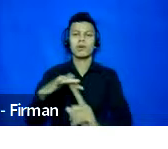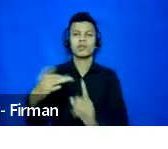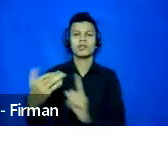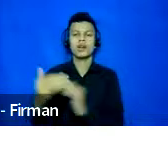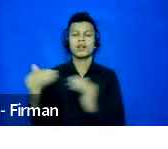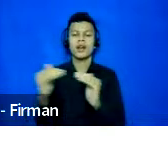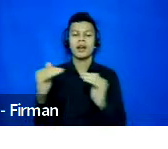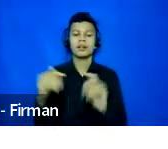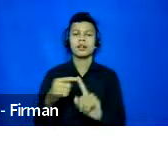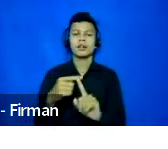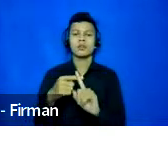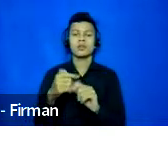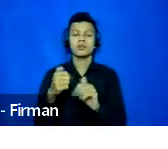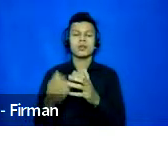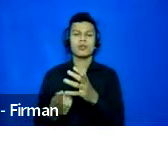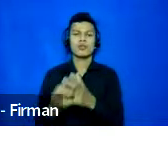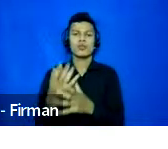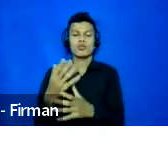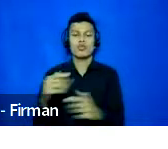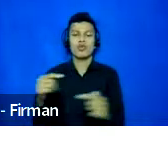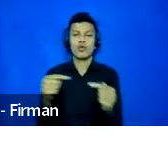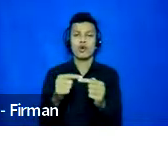connections. Next, please.